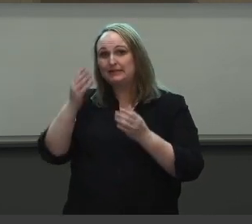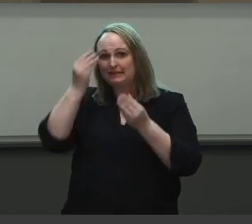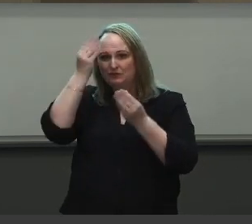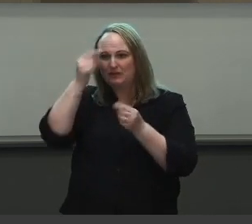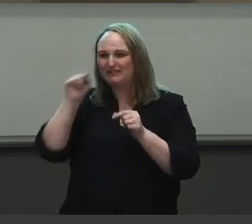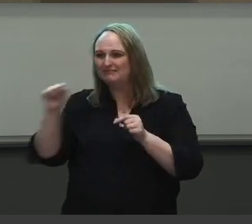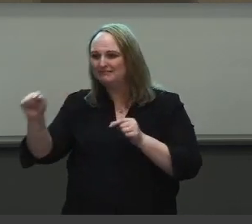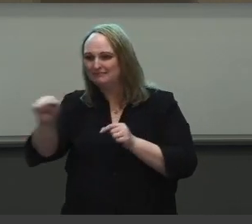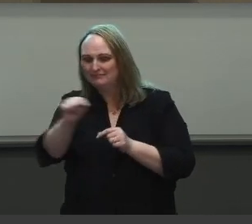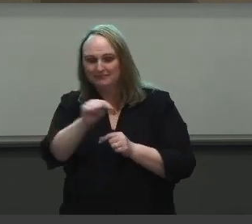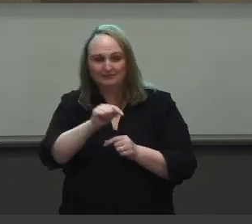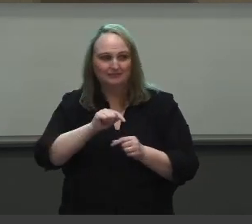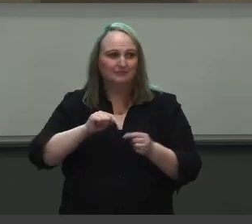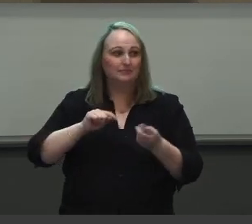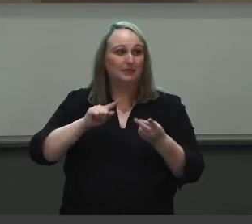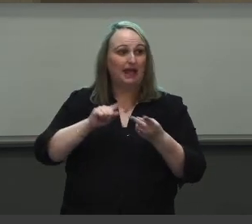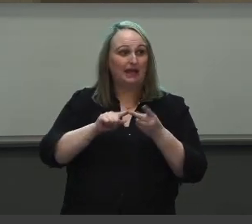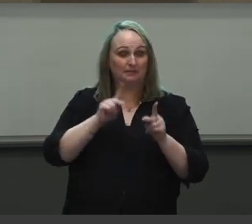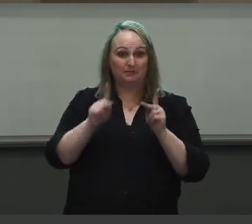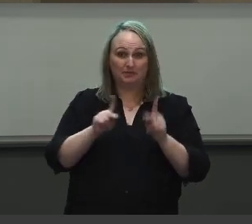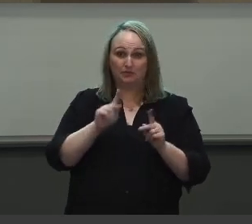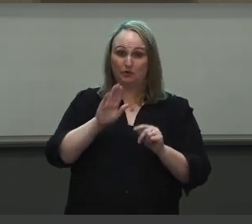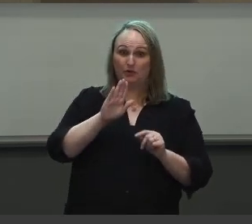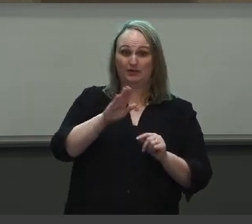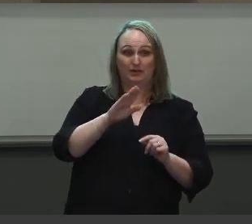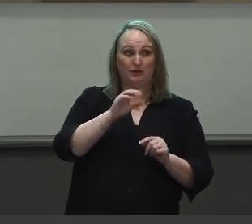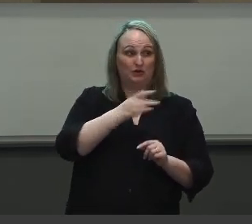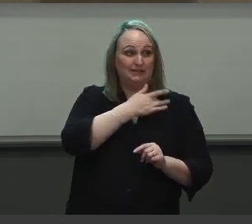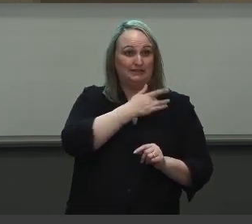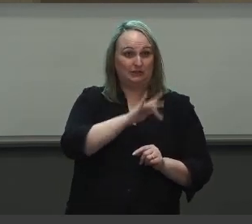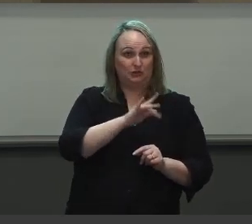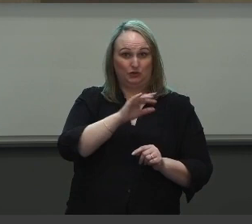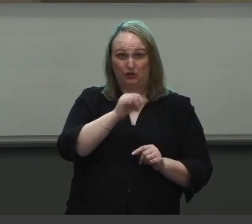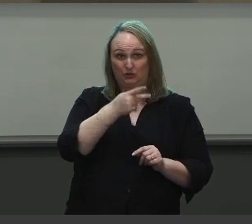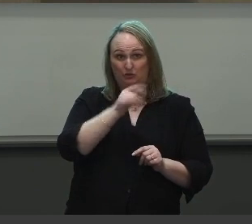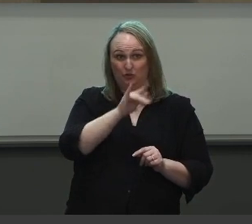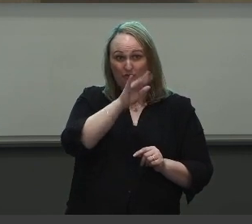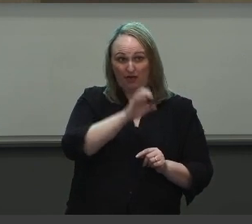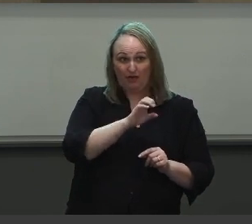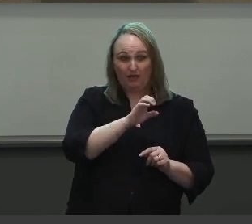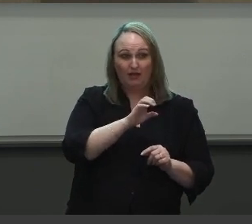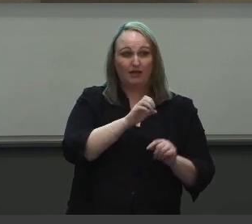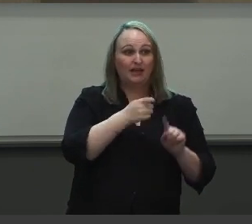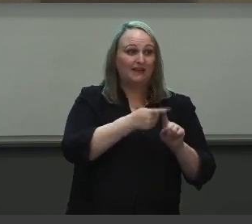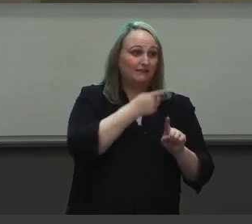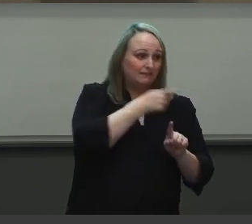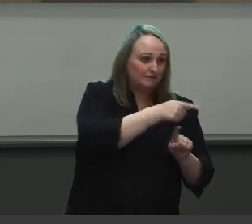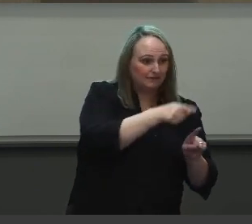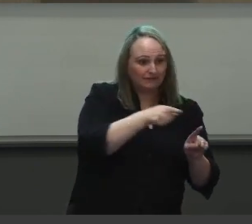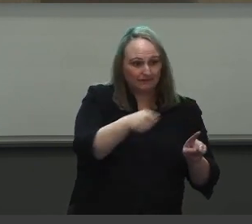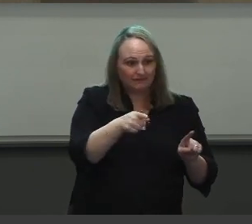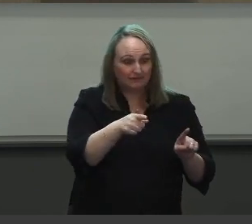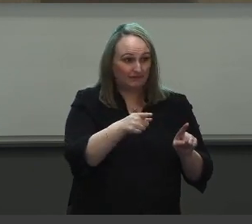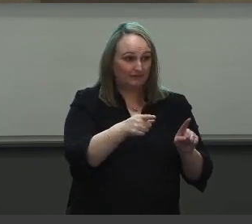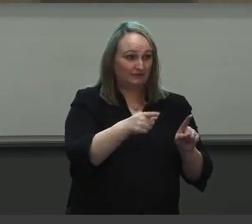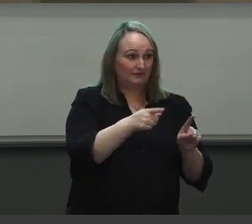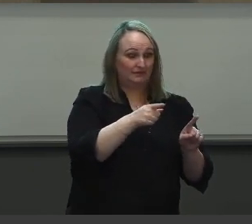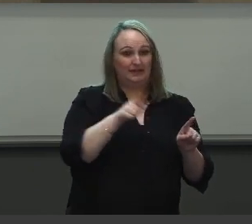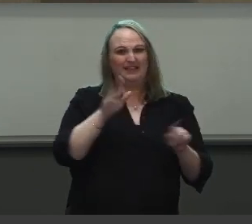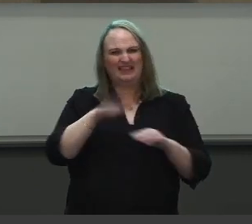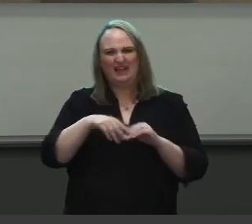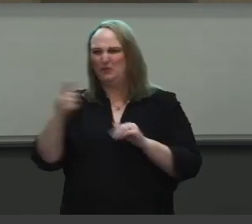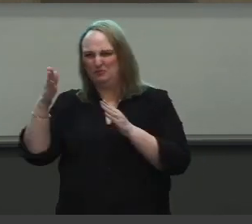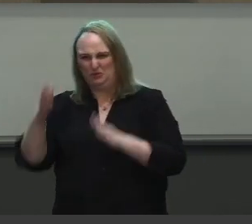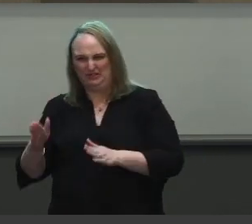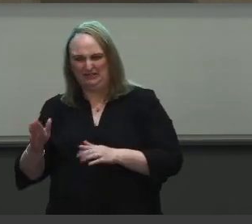about what people's sensory profile is when you're getting different opinions, not just one person's opinion about what the person